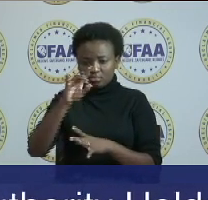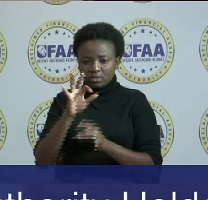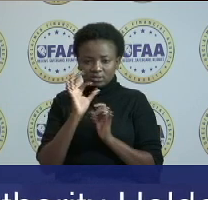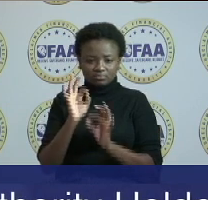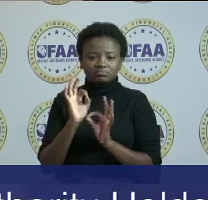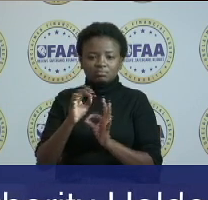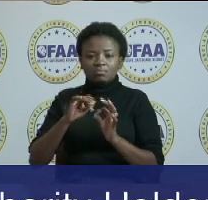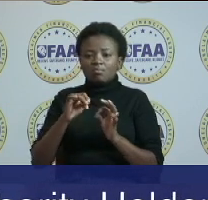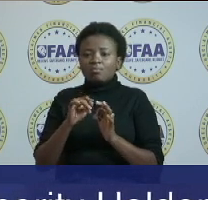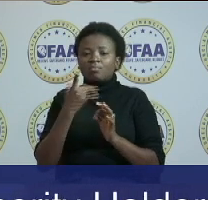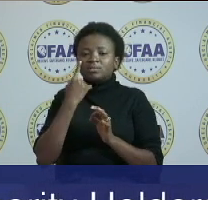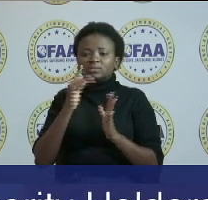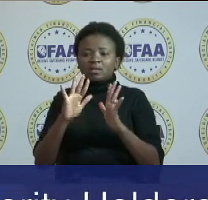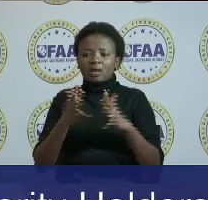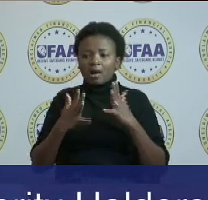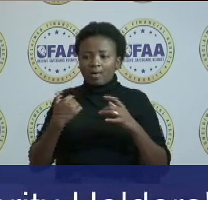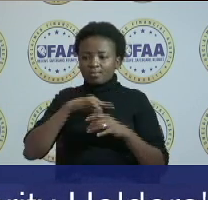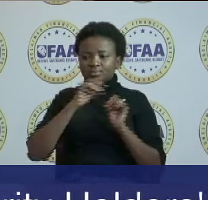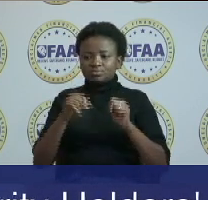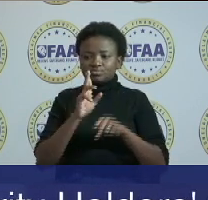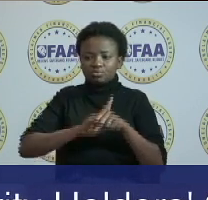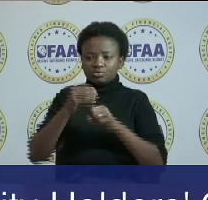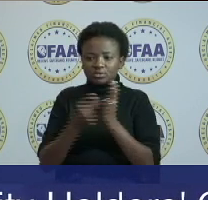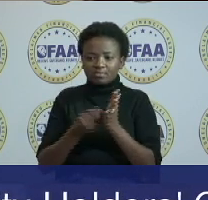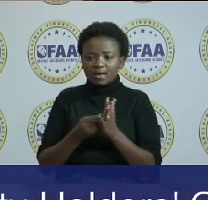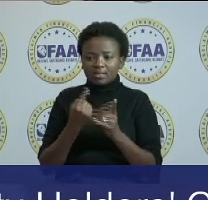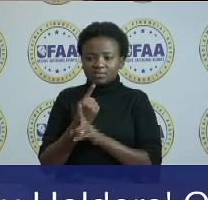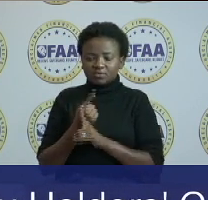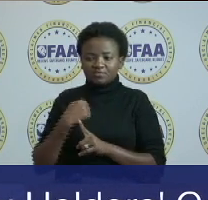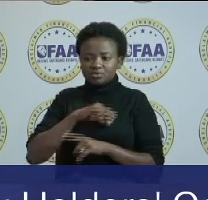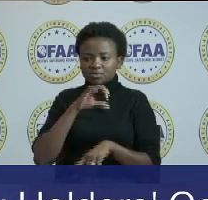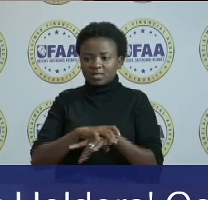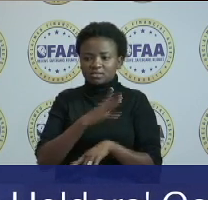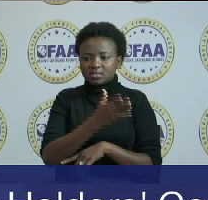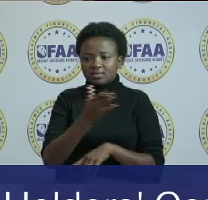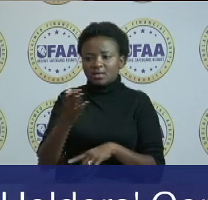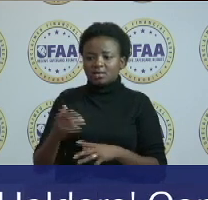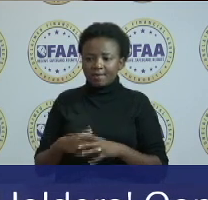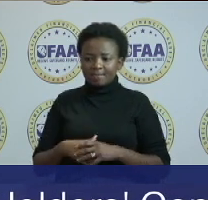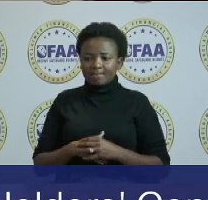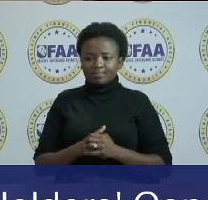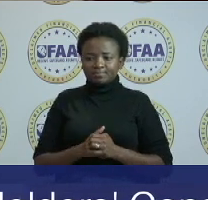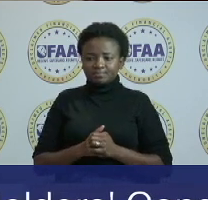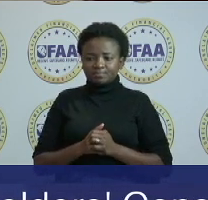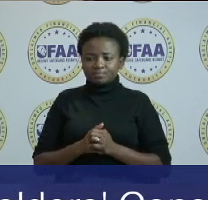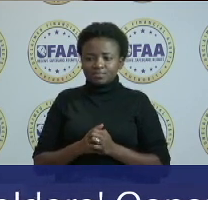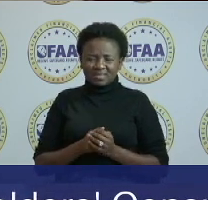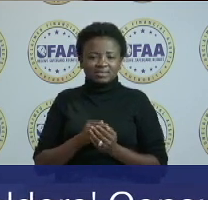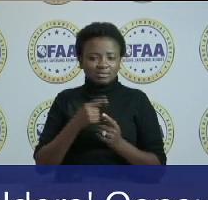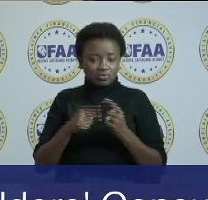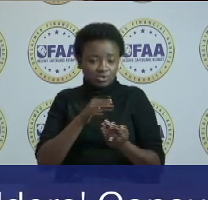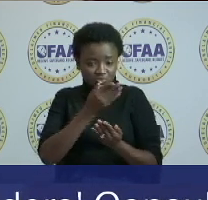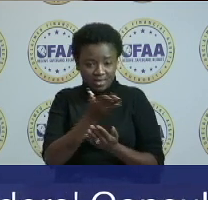in terms of how to treat that money that is still outstanding outside 10 years. I submit,